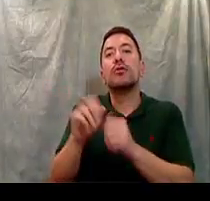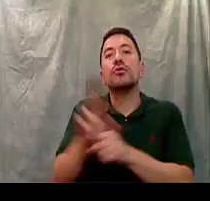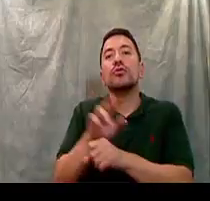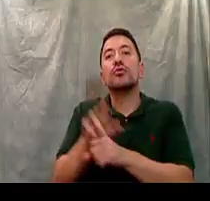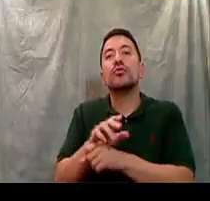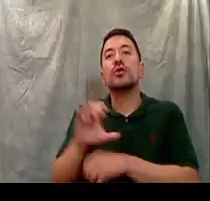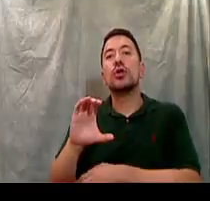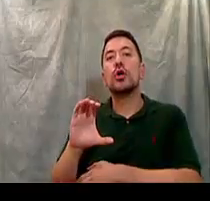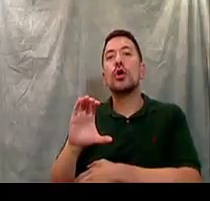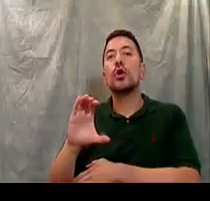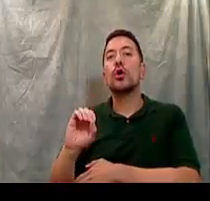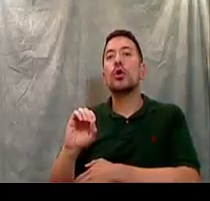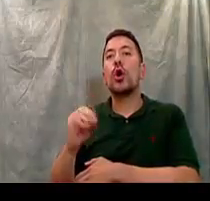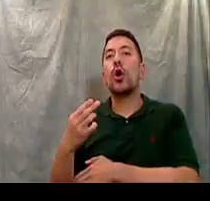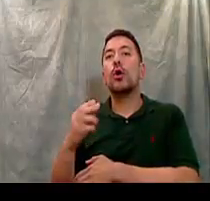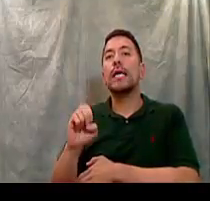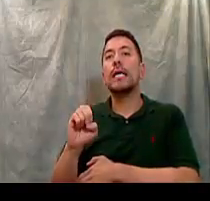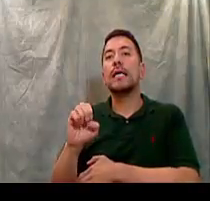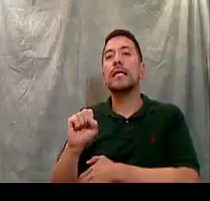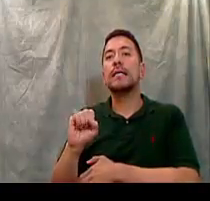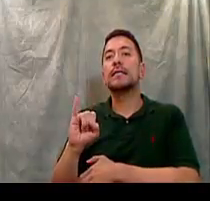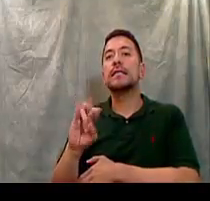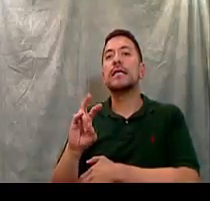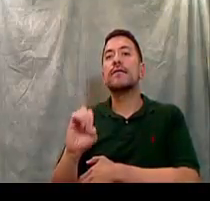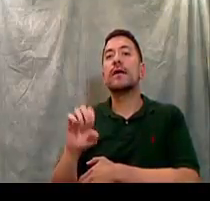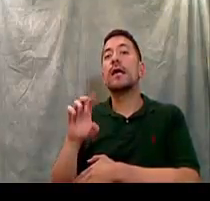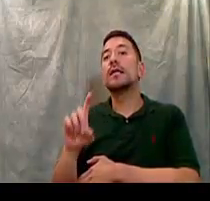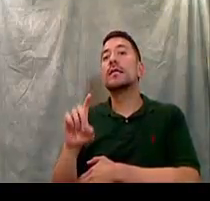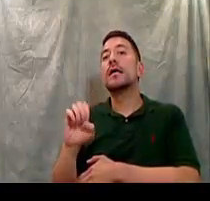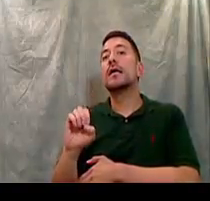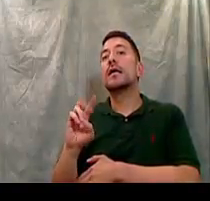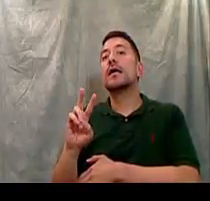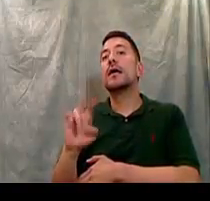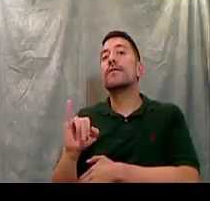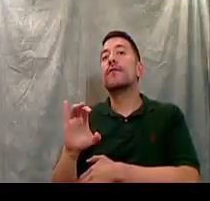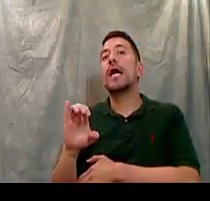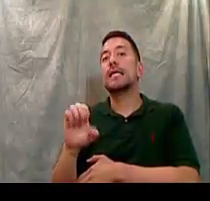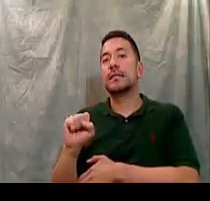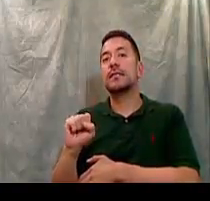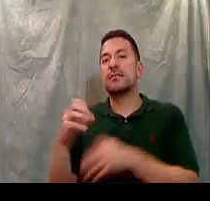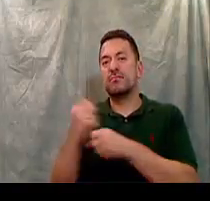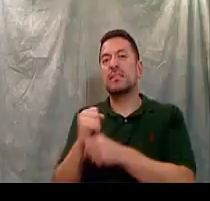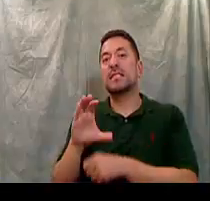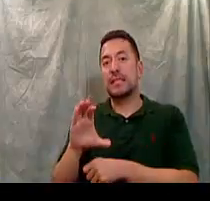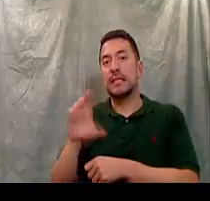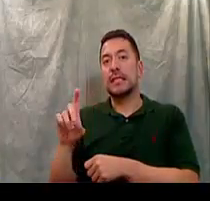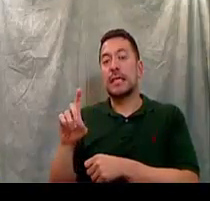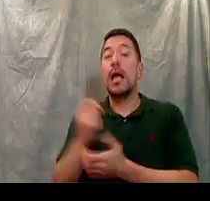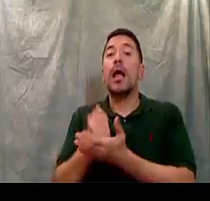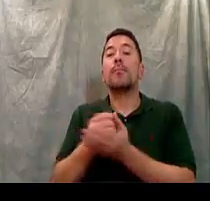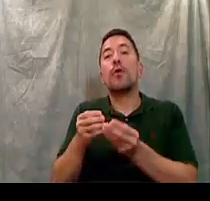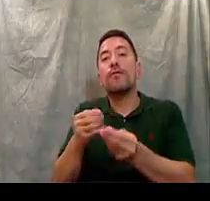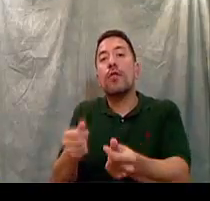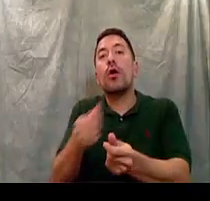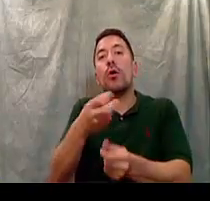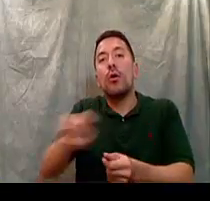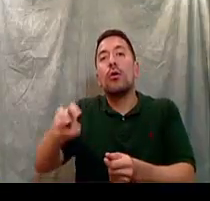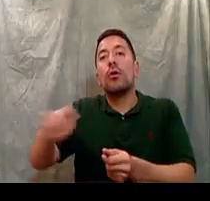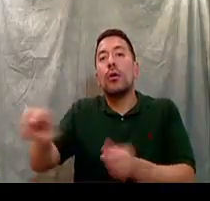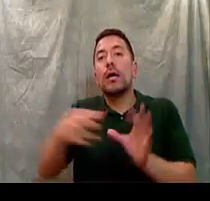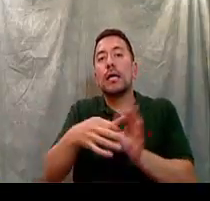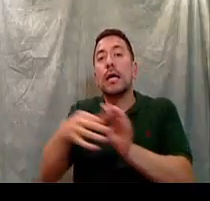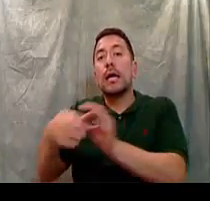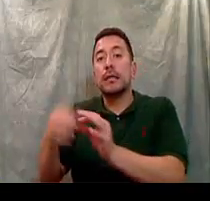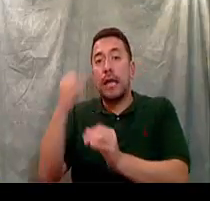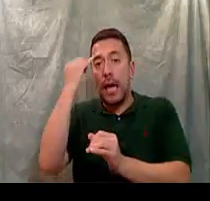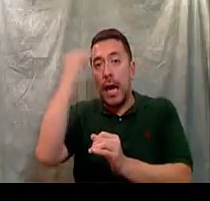devices. These cohesive devices will help with you improving your flow and your connectivity of ideas across sentences, sentence